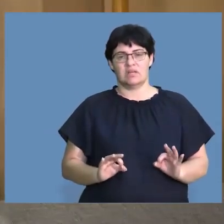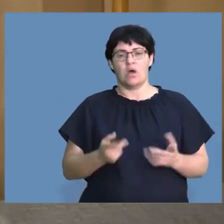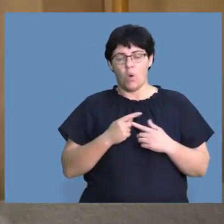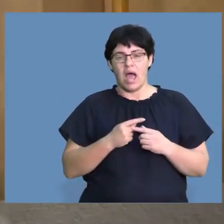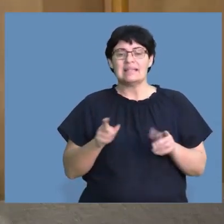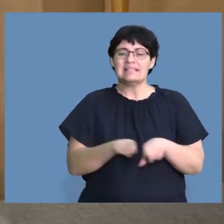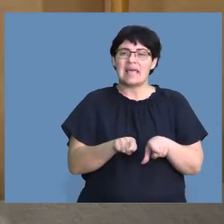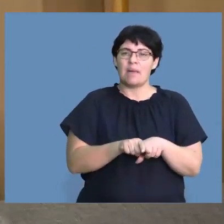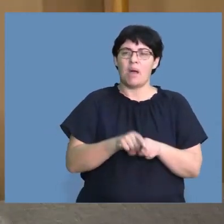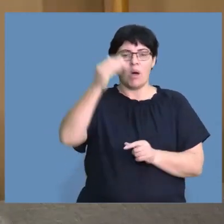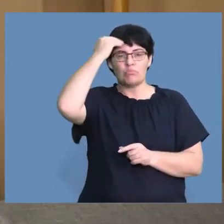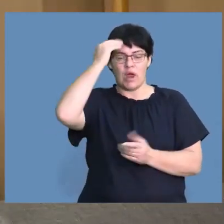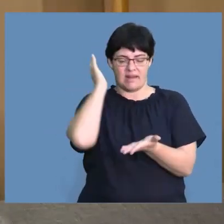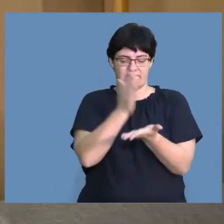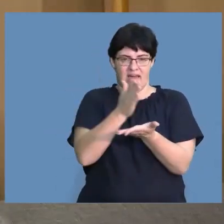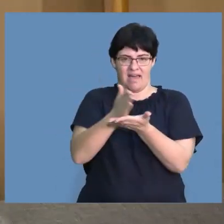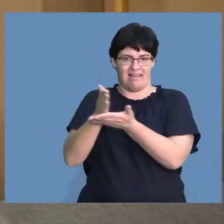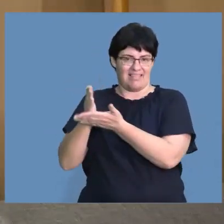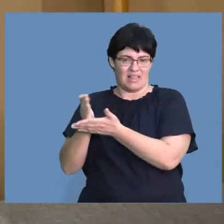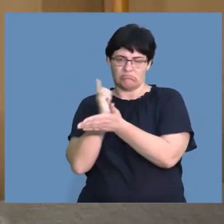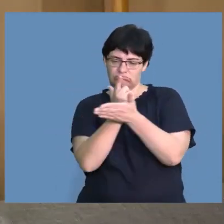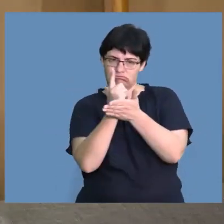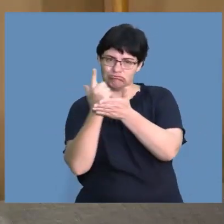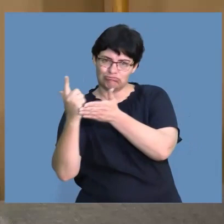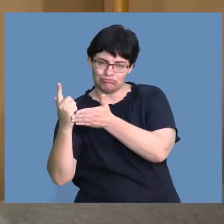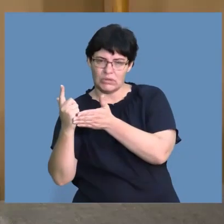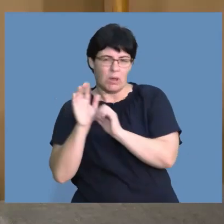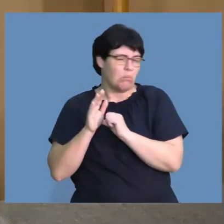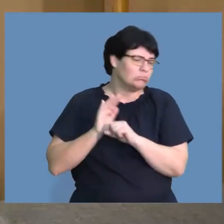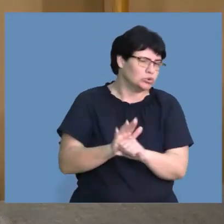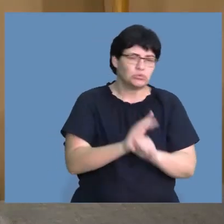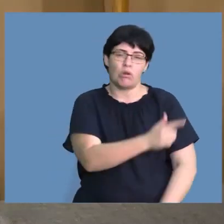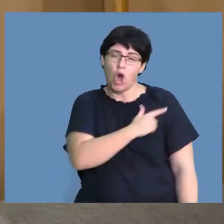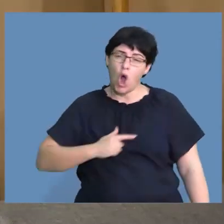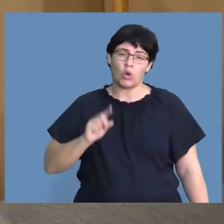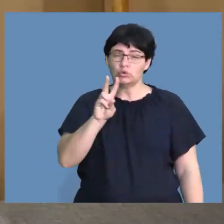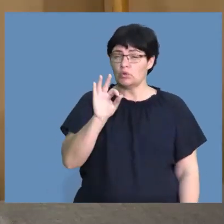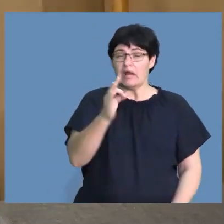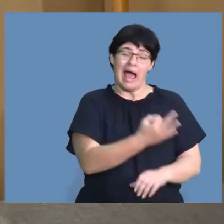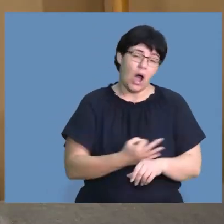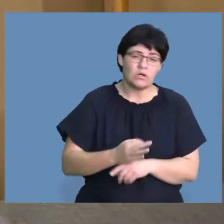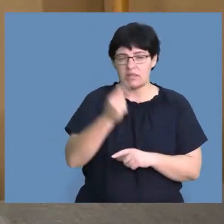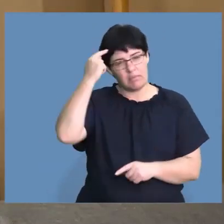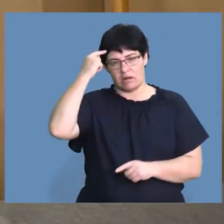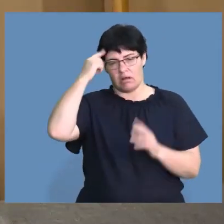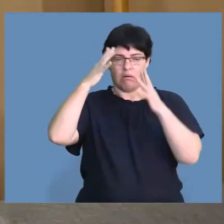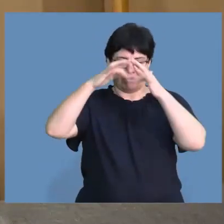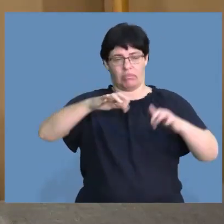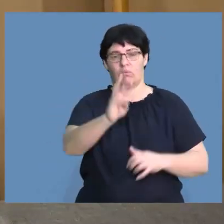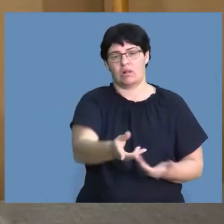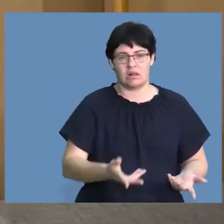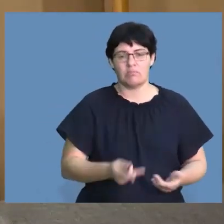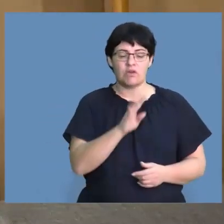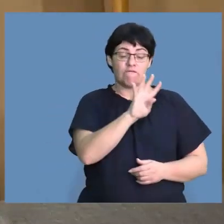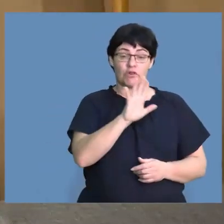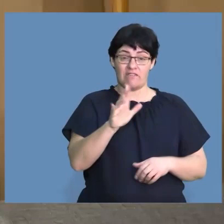Your brain starts filing that information. You have to take breaks. You can't push yourself for 2-3 hours without taking breaks. It's advisable